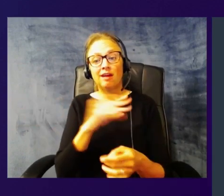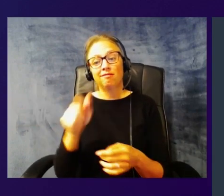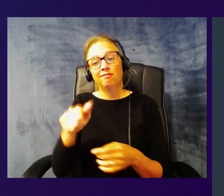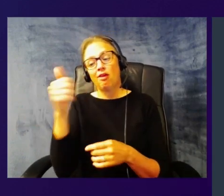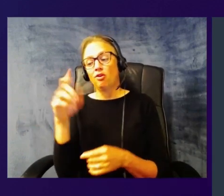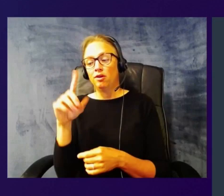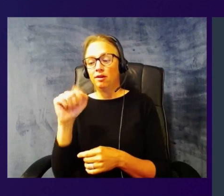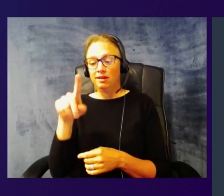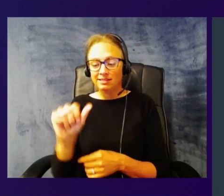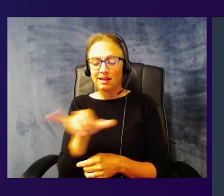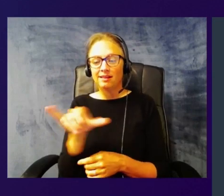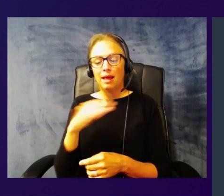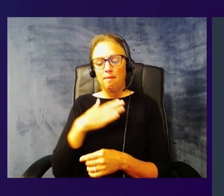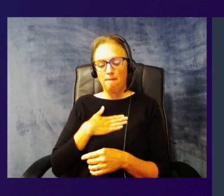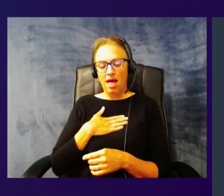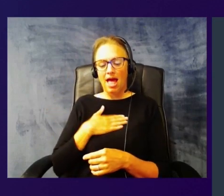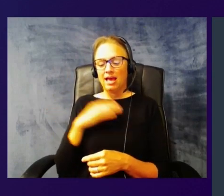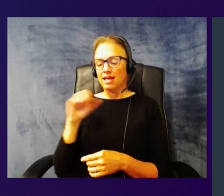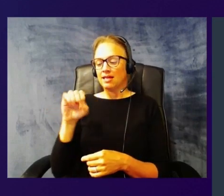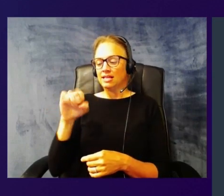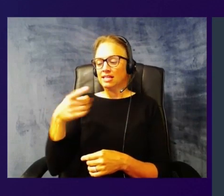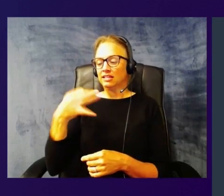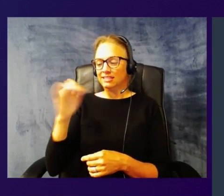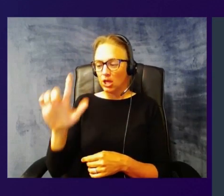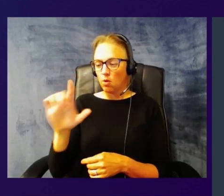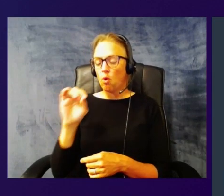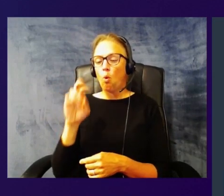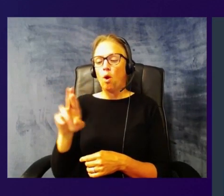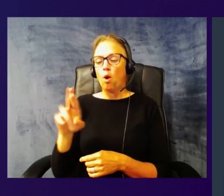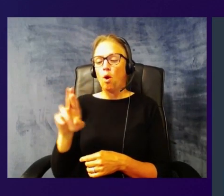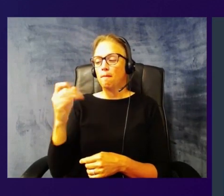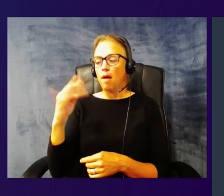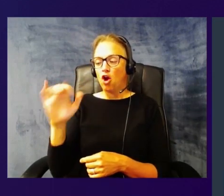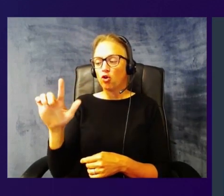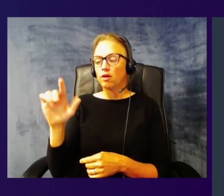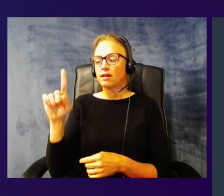like MySQL, Cassandra, or MongoDB.